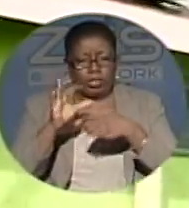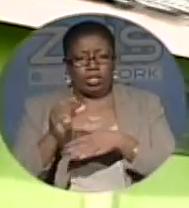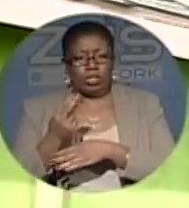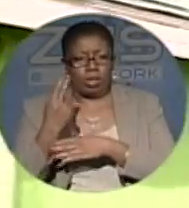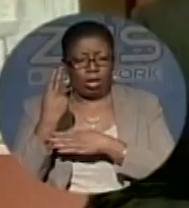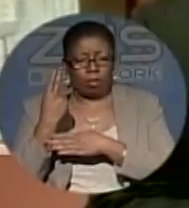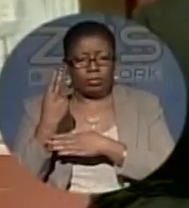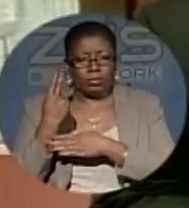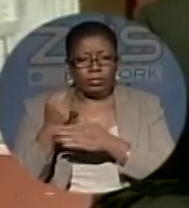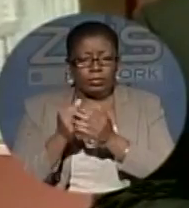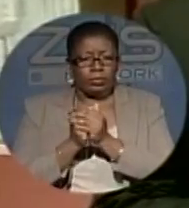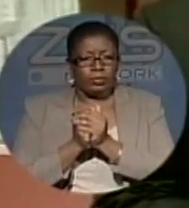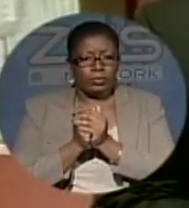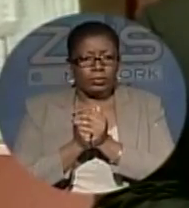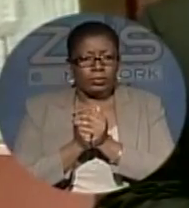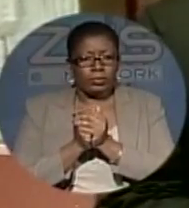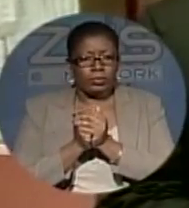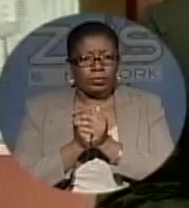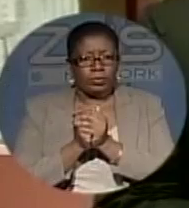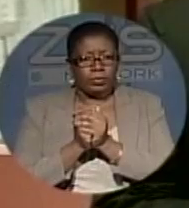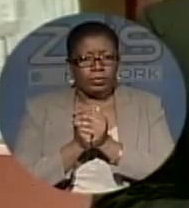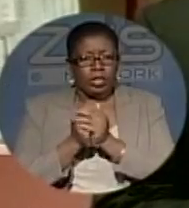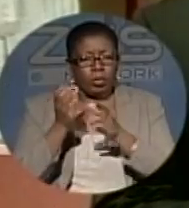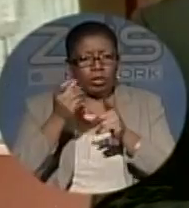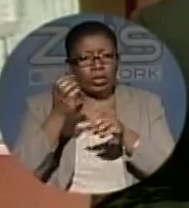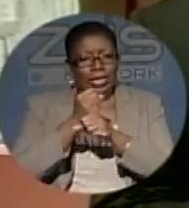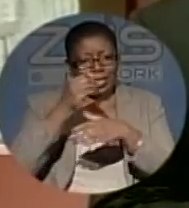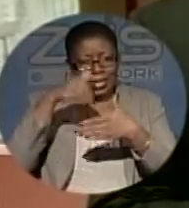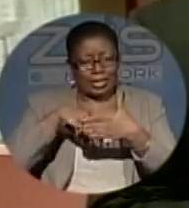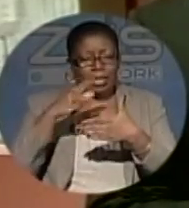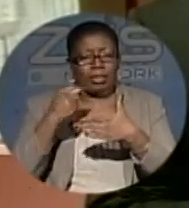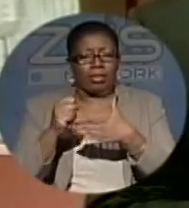aiming to get into the building and functioning by the